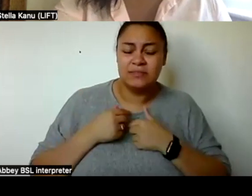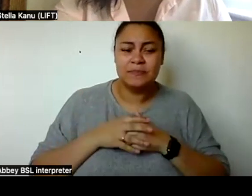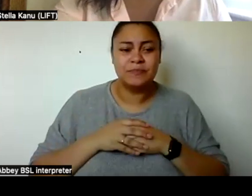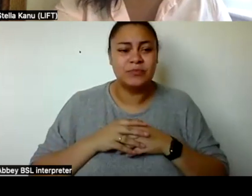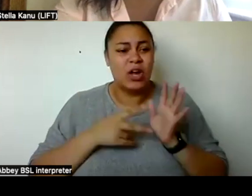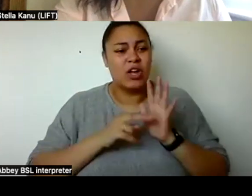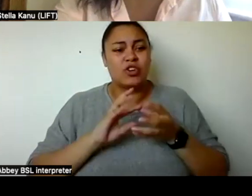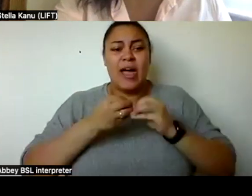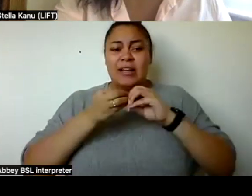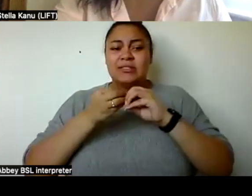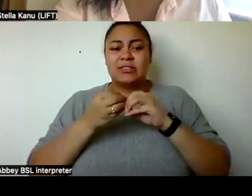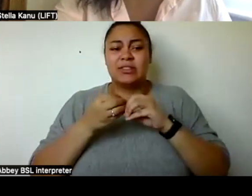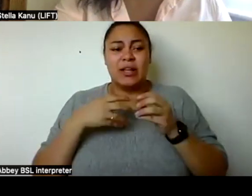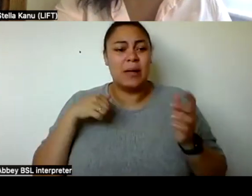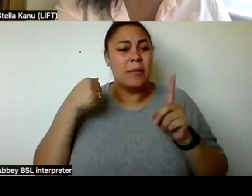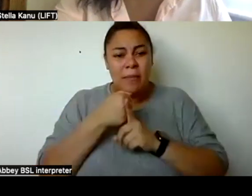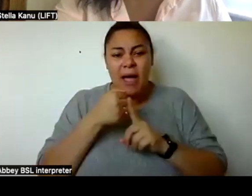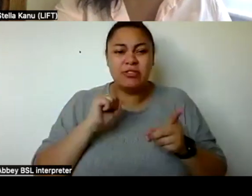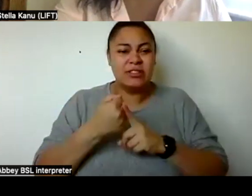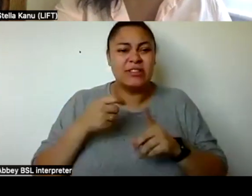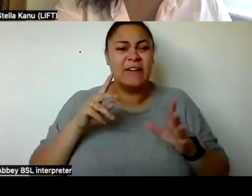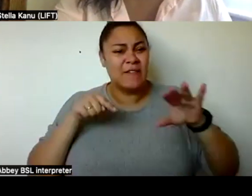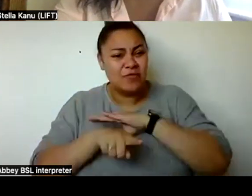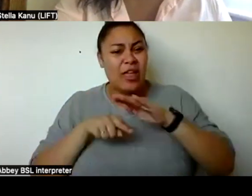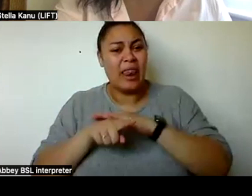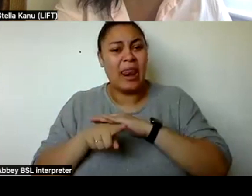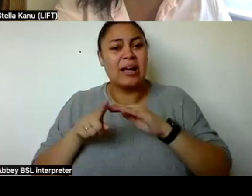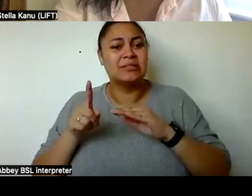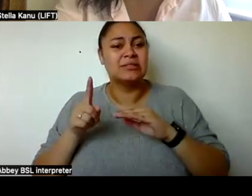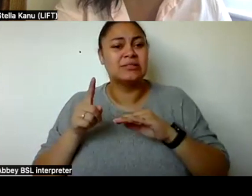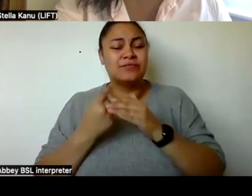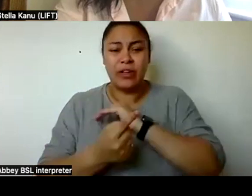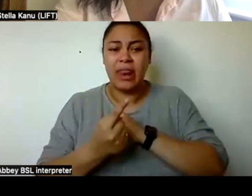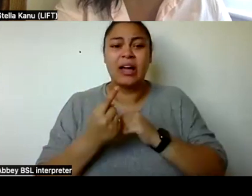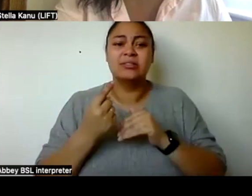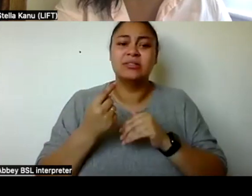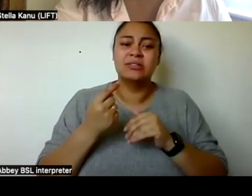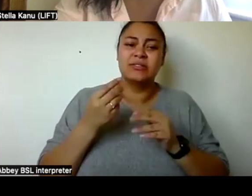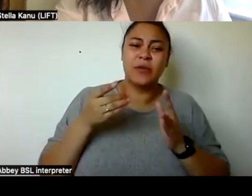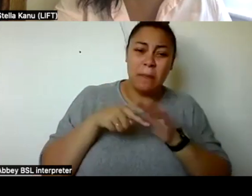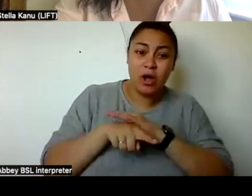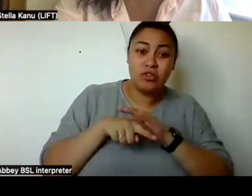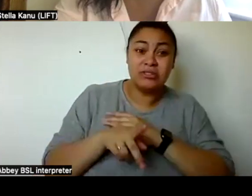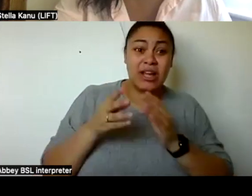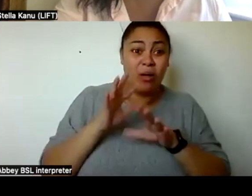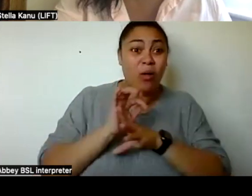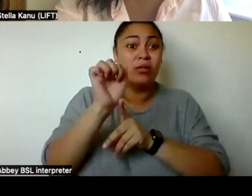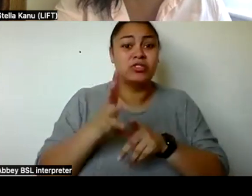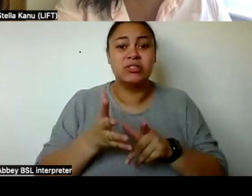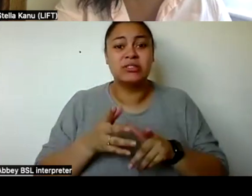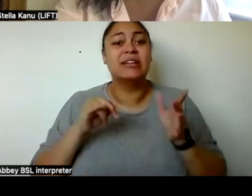barriers to freelance and other workers for migrants in culture. So I just wanted to invite